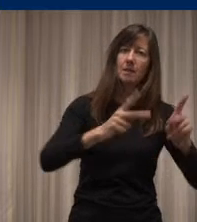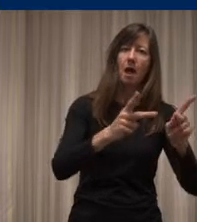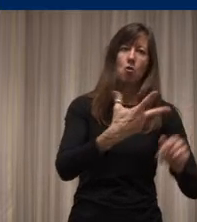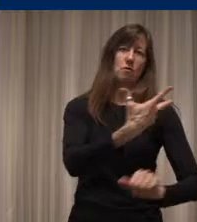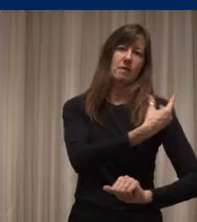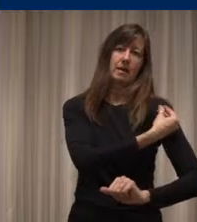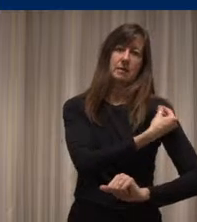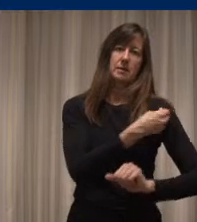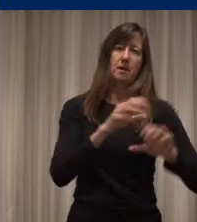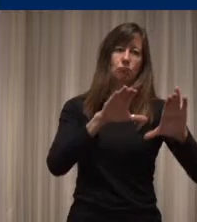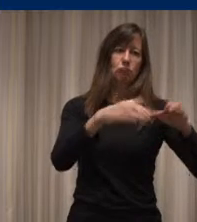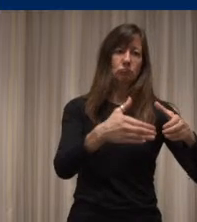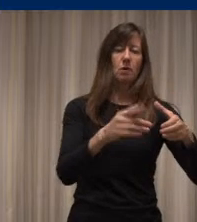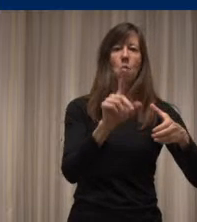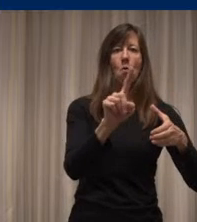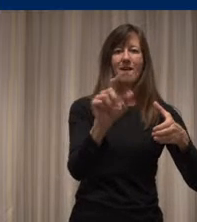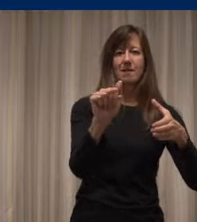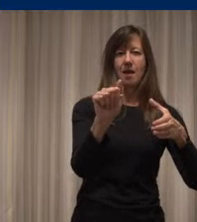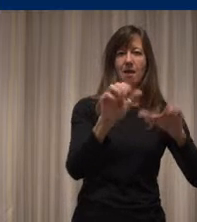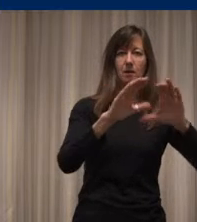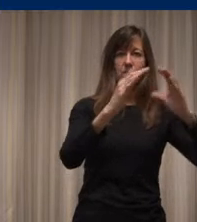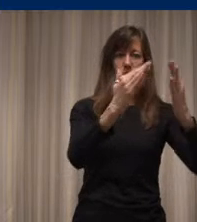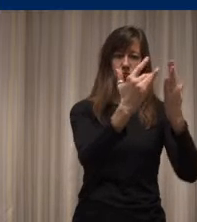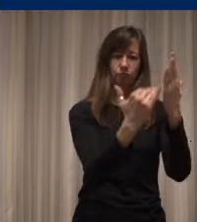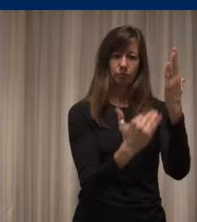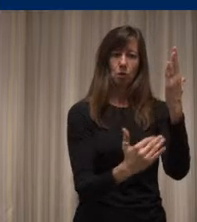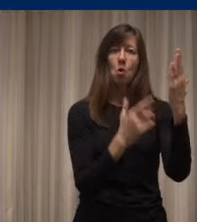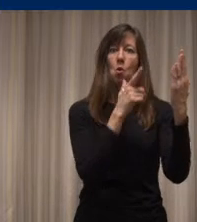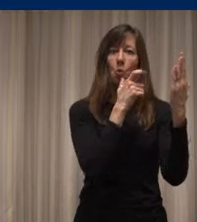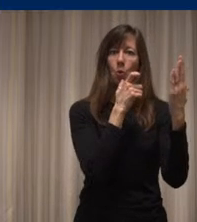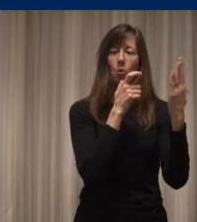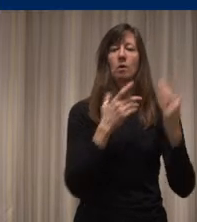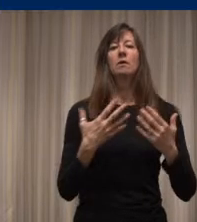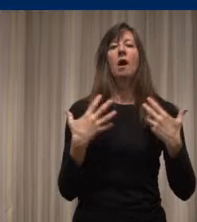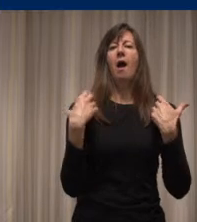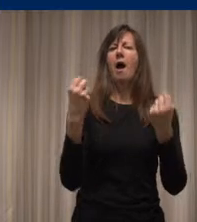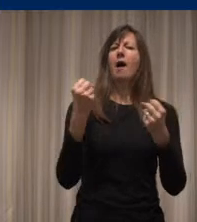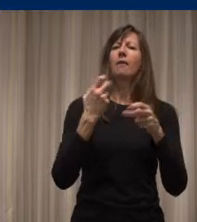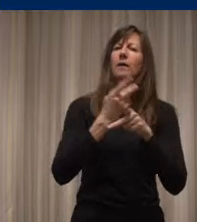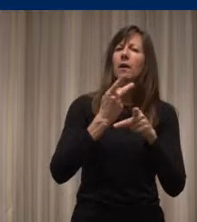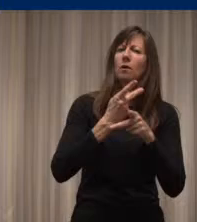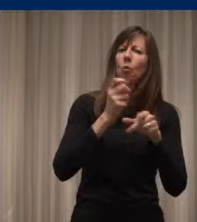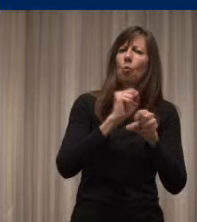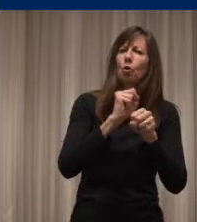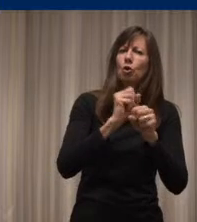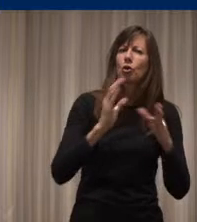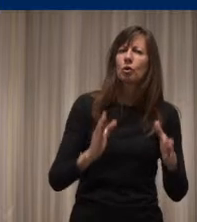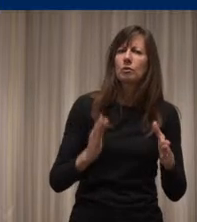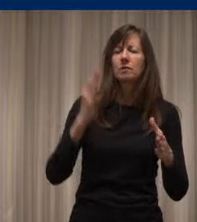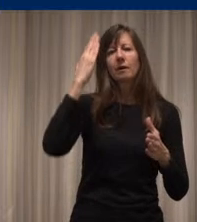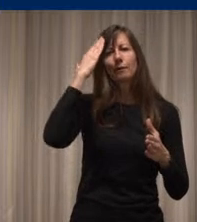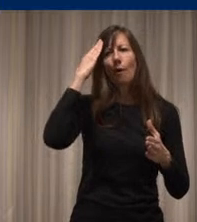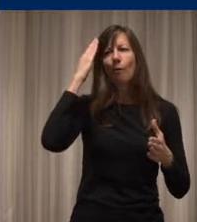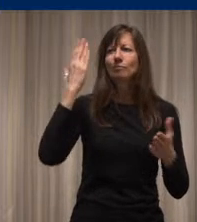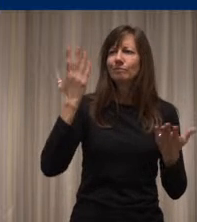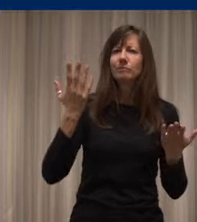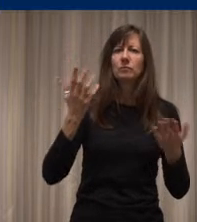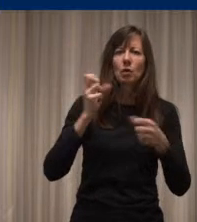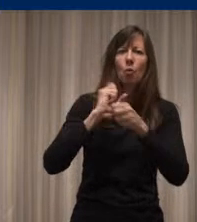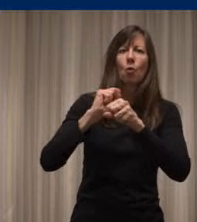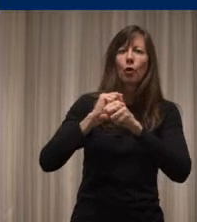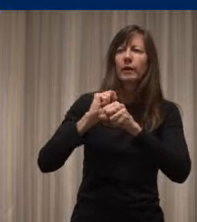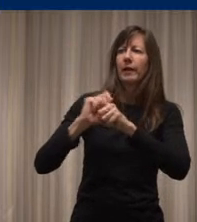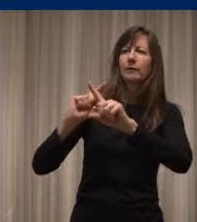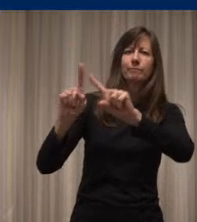Essentially, these are healthcare workers working in a whole bunch of different ways, but essentially